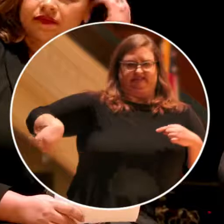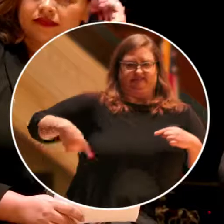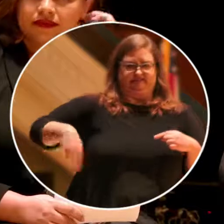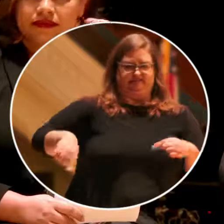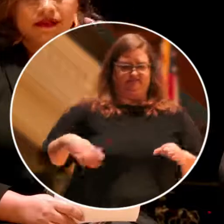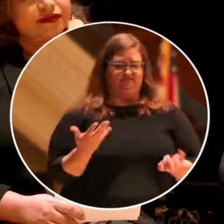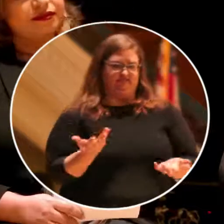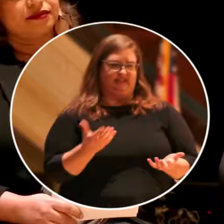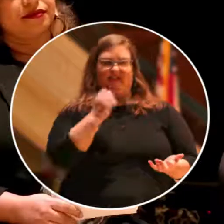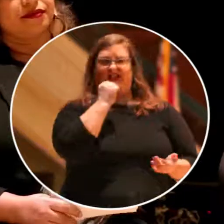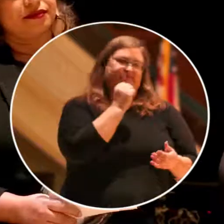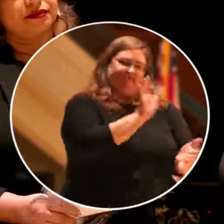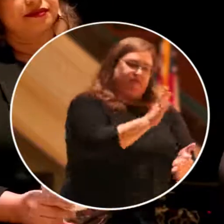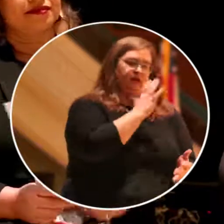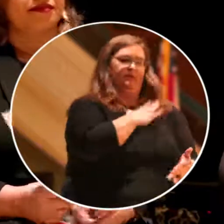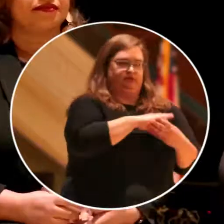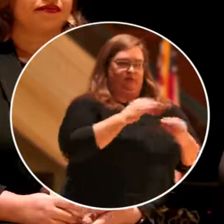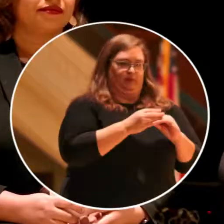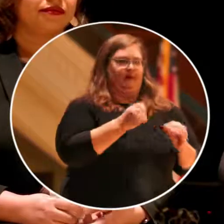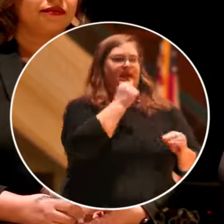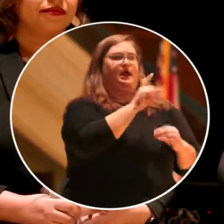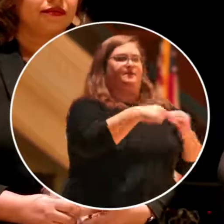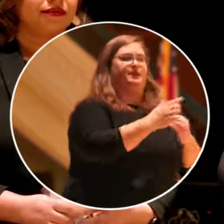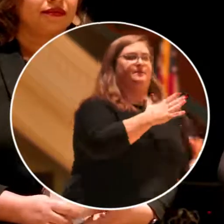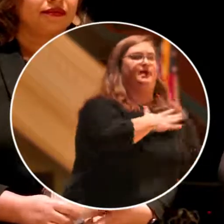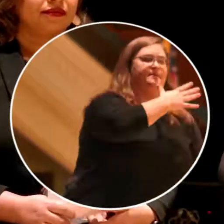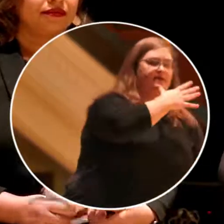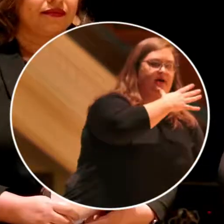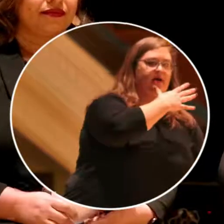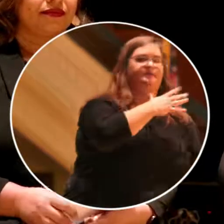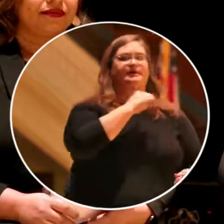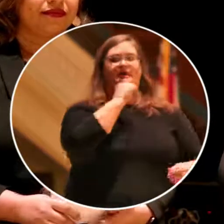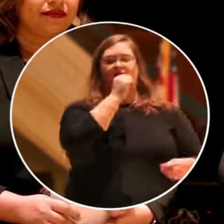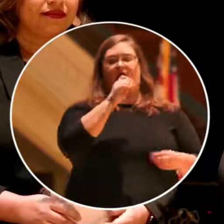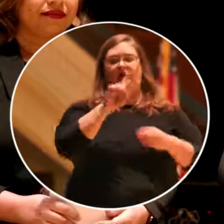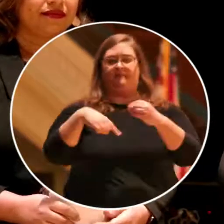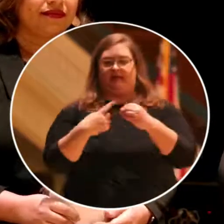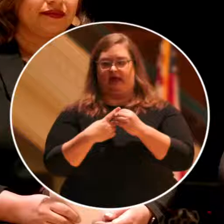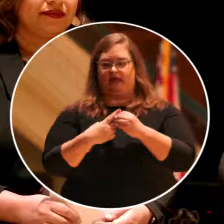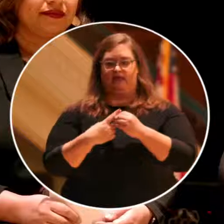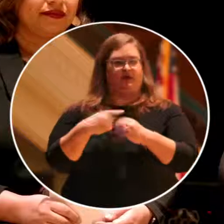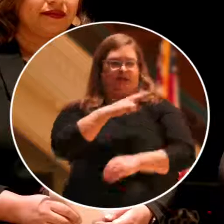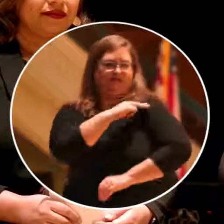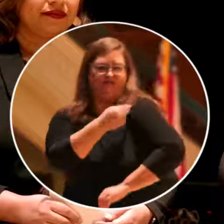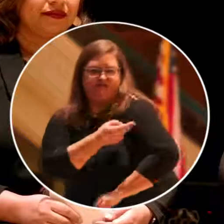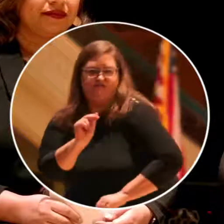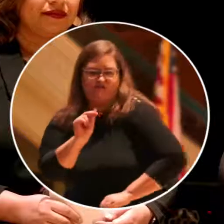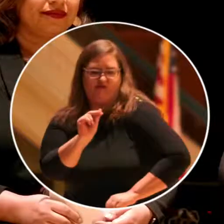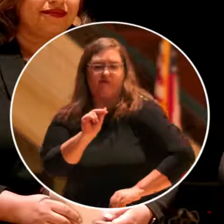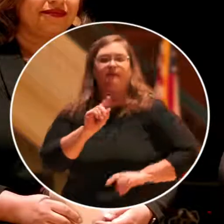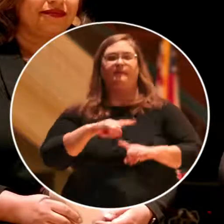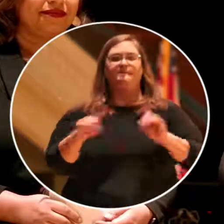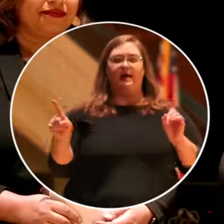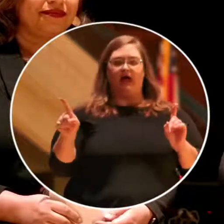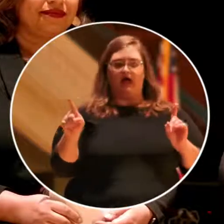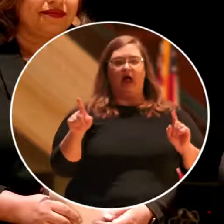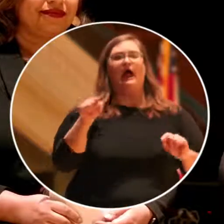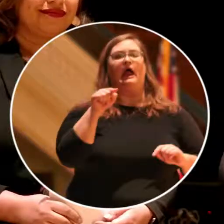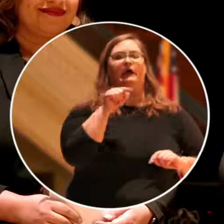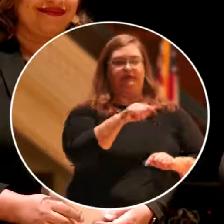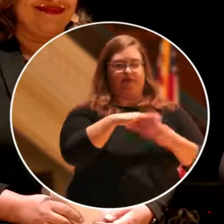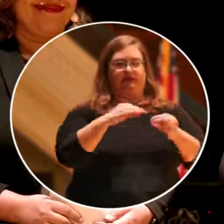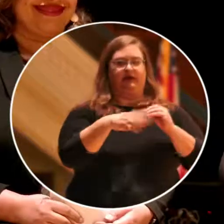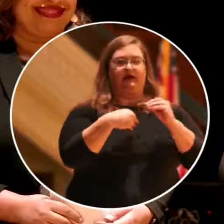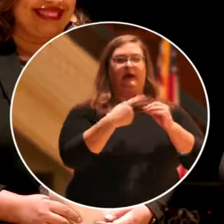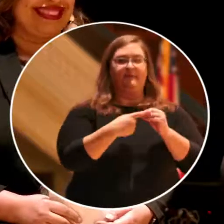about hospitals. This is about my issues with idealism and goddamn talk show host Ricky